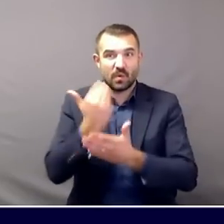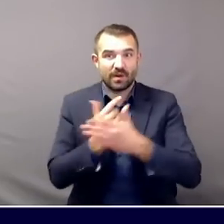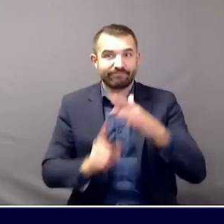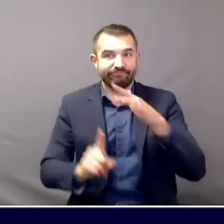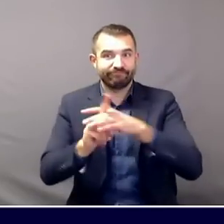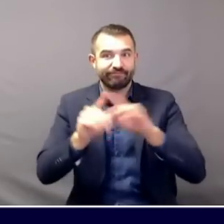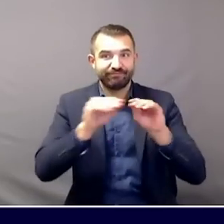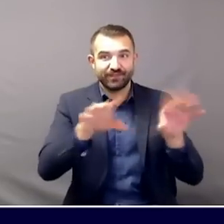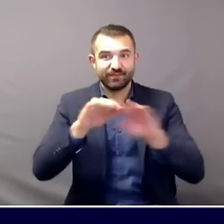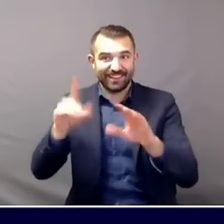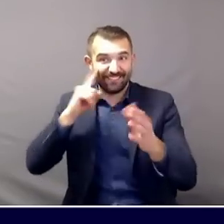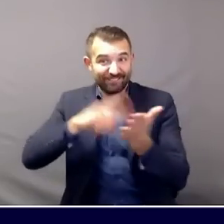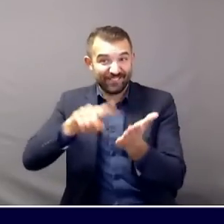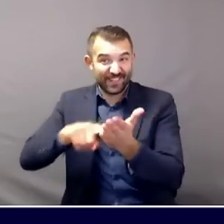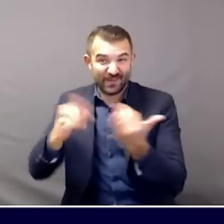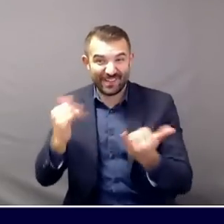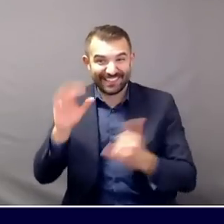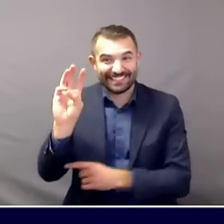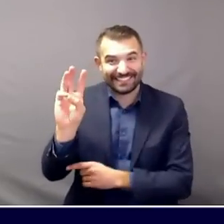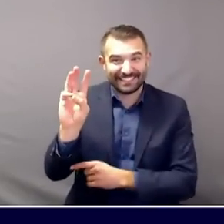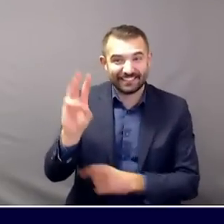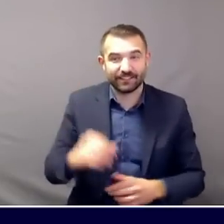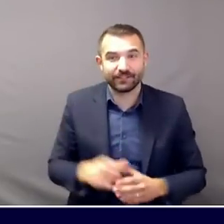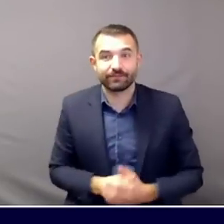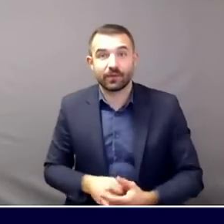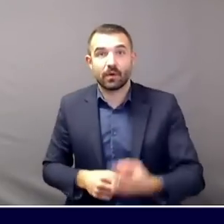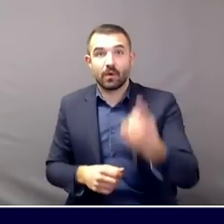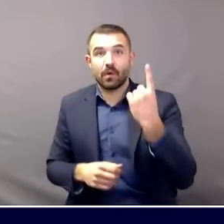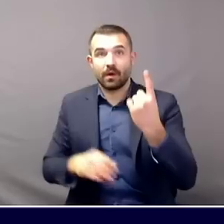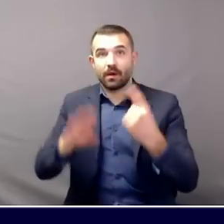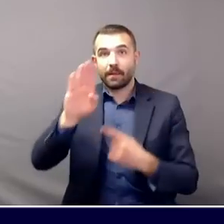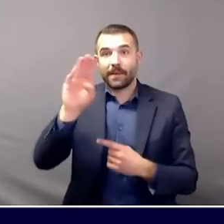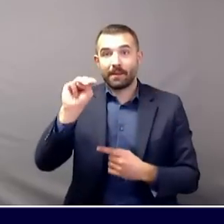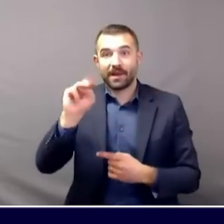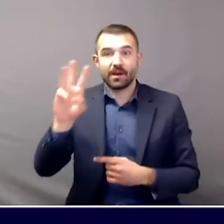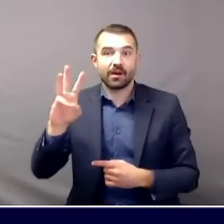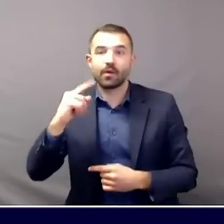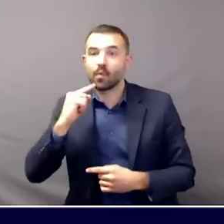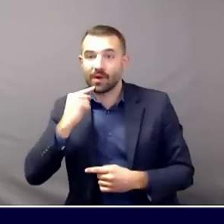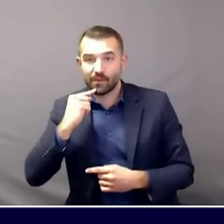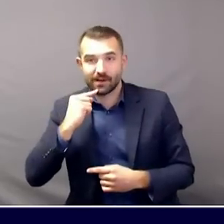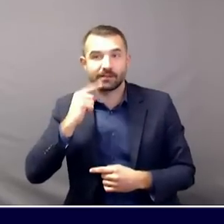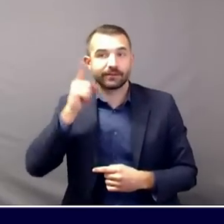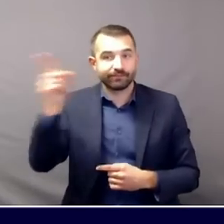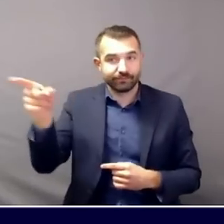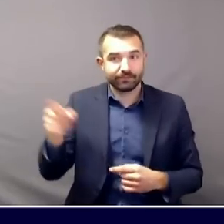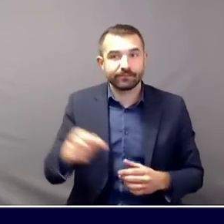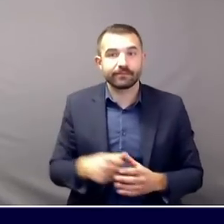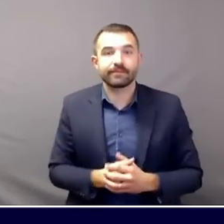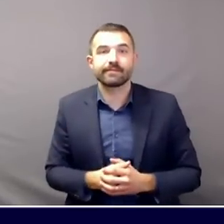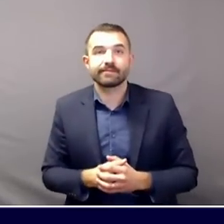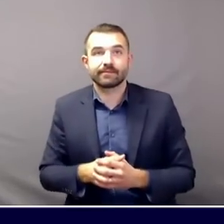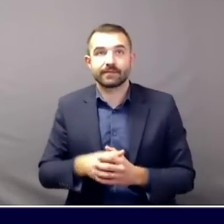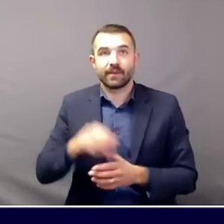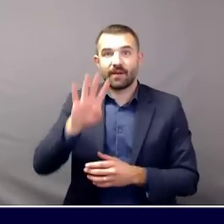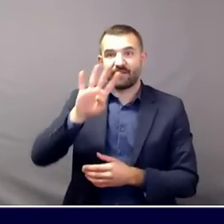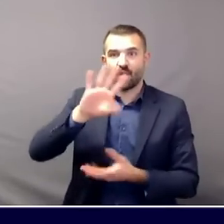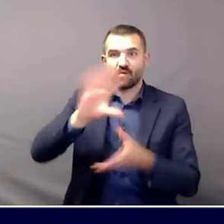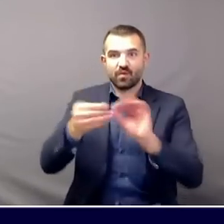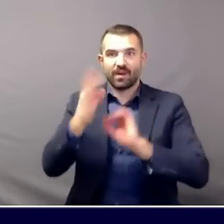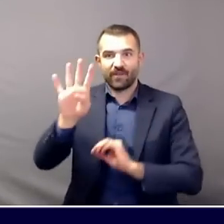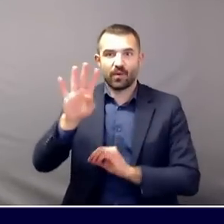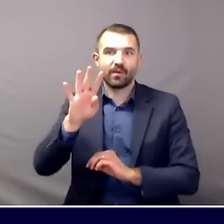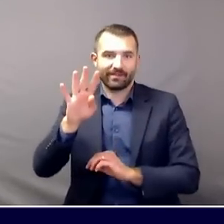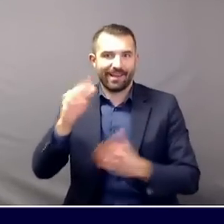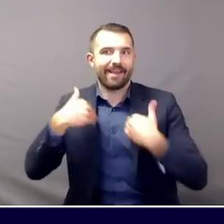investigations. One is at the BMW facility in Westbrook, where we are aware of 4 total cases. We've also